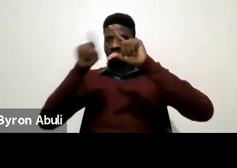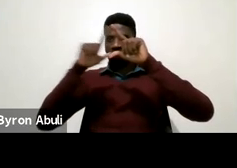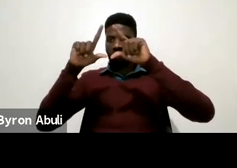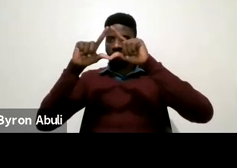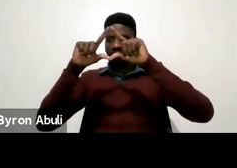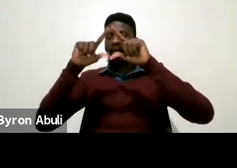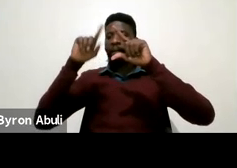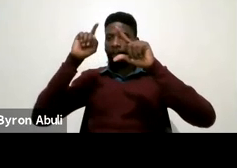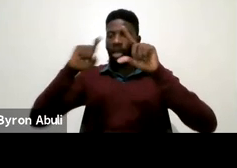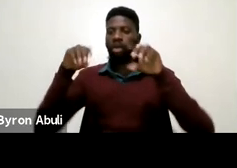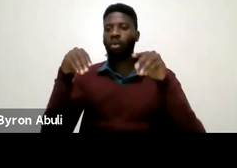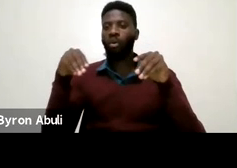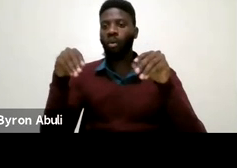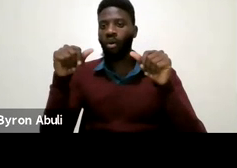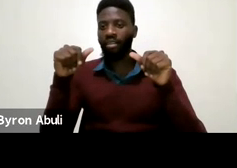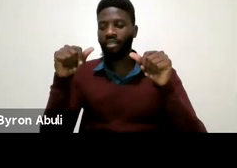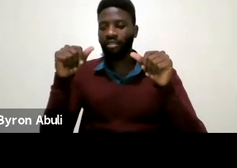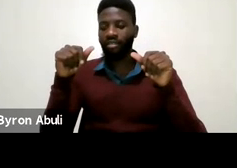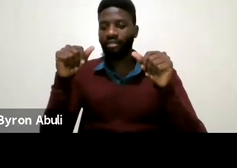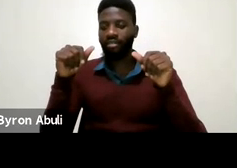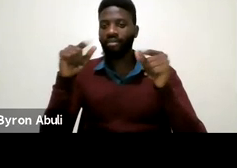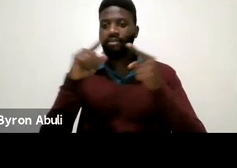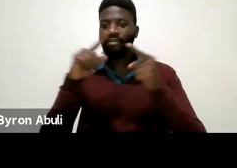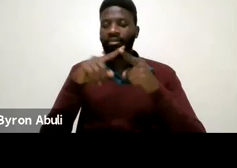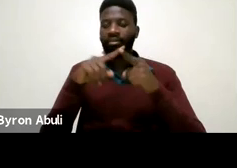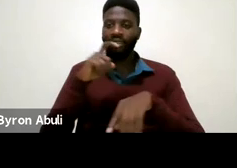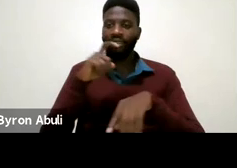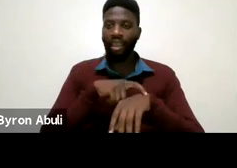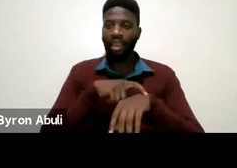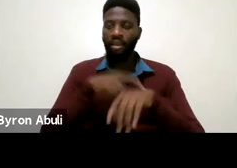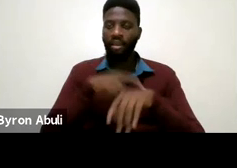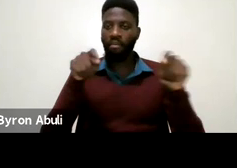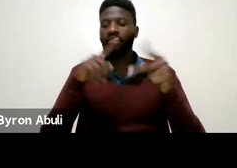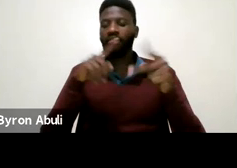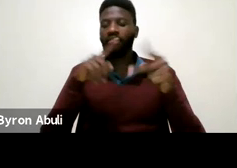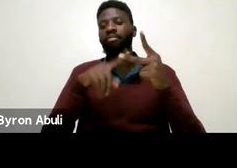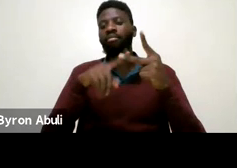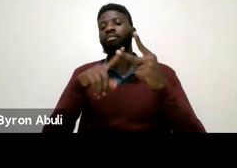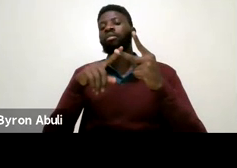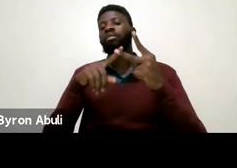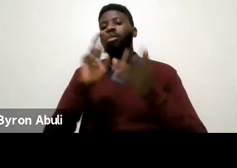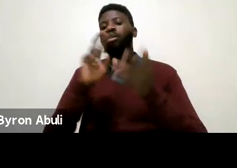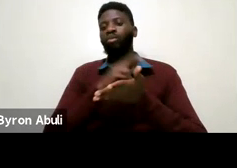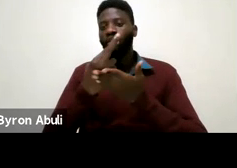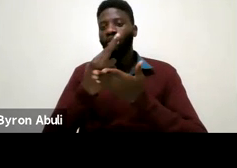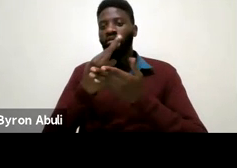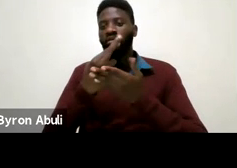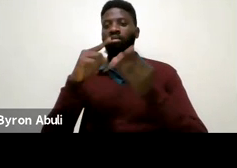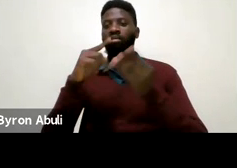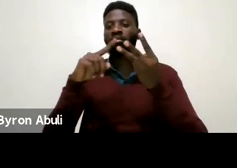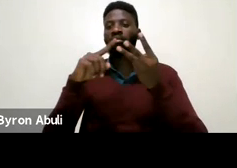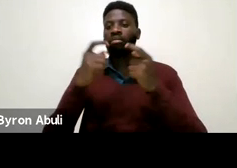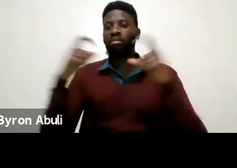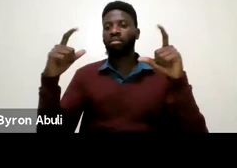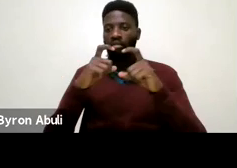need to manage the time, you need to manage the resources, and also the scope of that project. That's for another day. Of course,